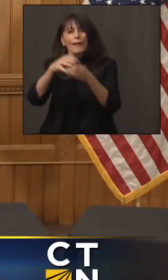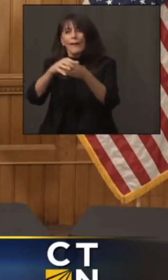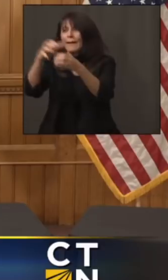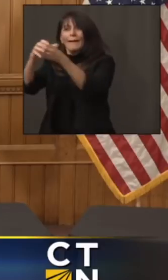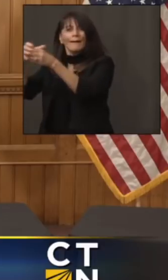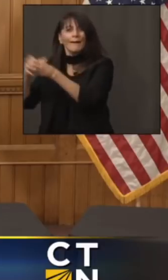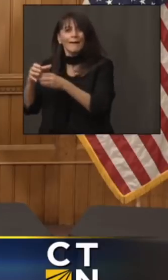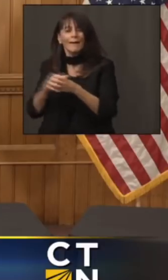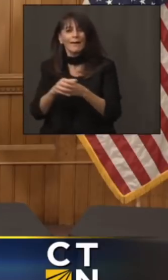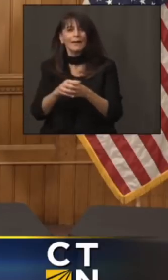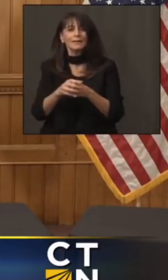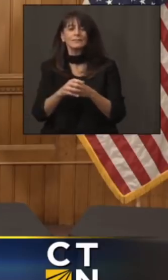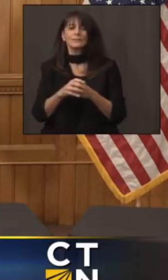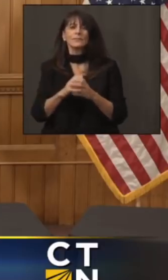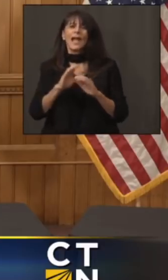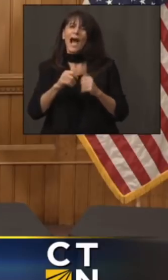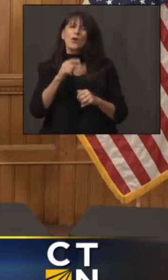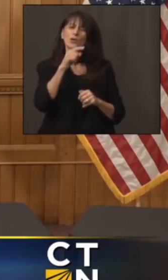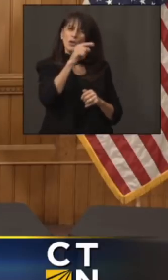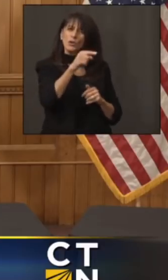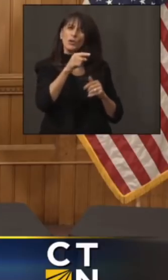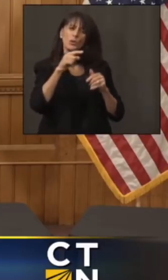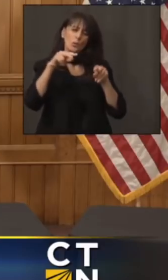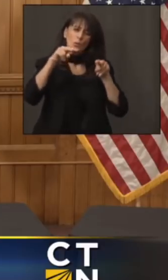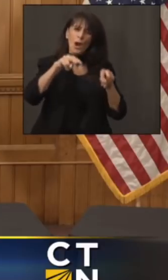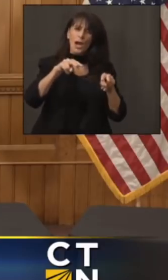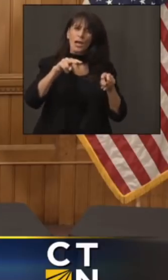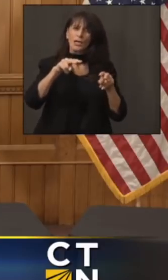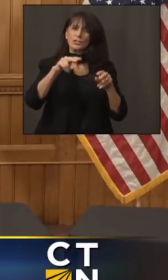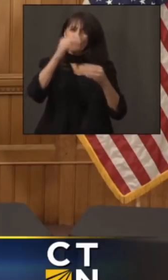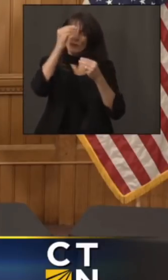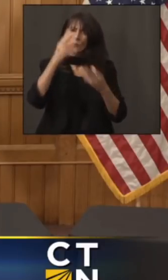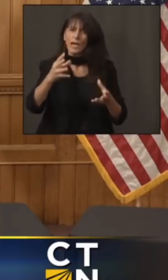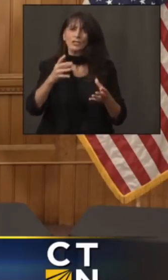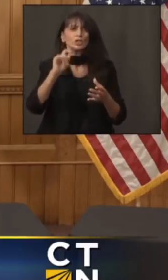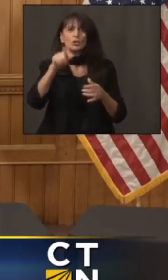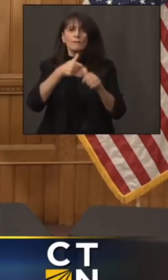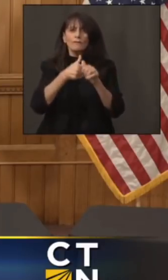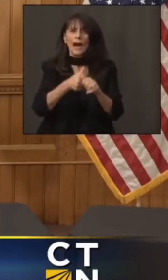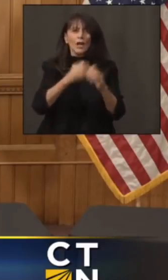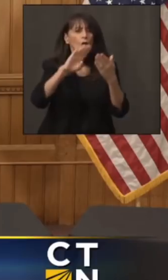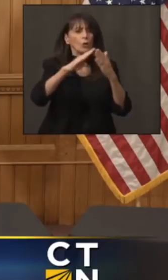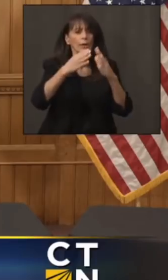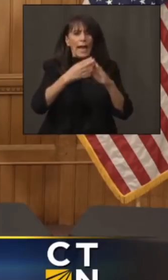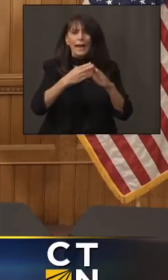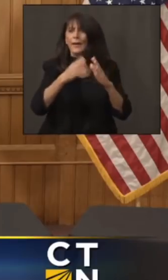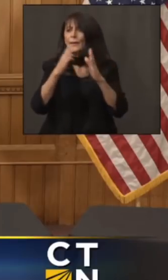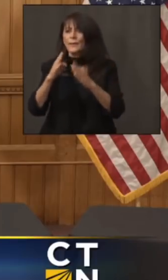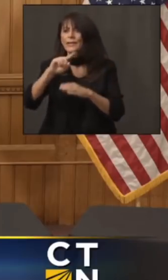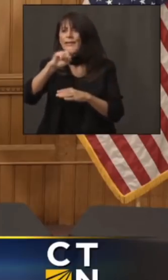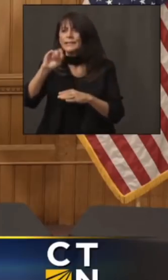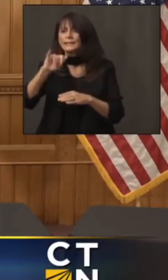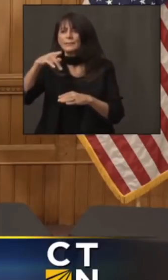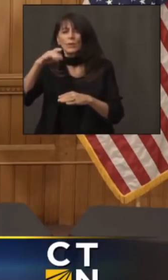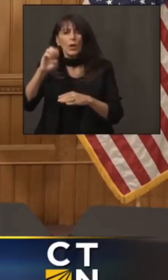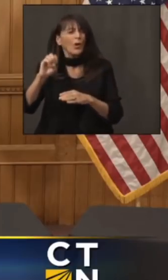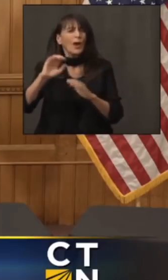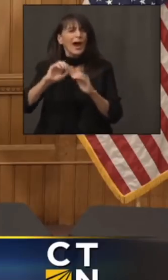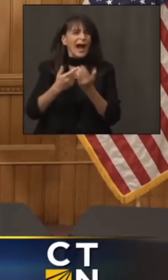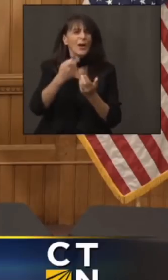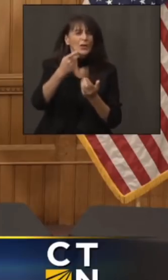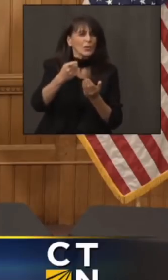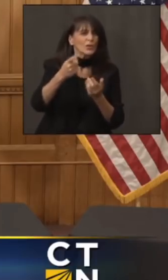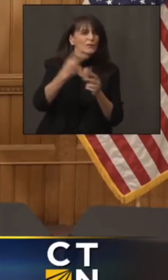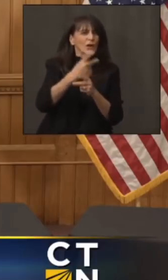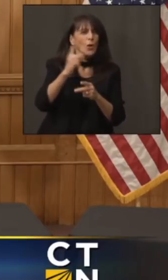guys monitor that data when it comes in? Is it by zip? Is it by municipality? And is there any thought